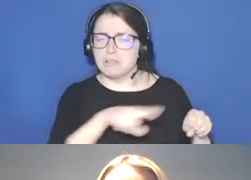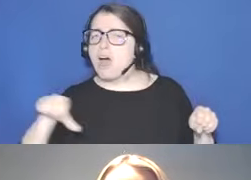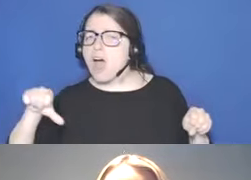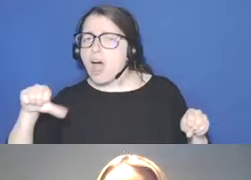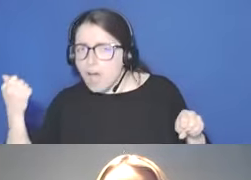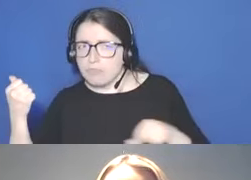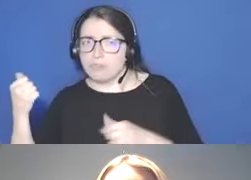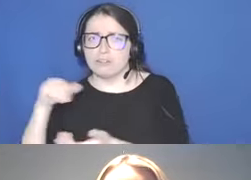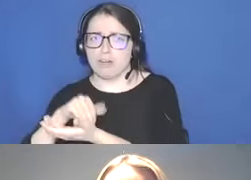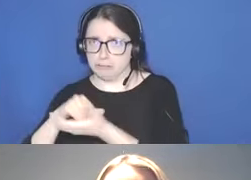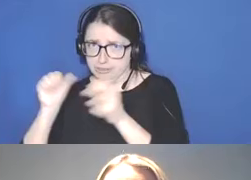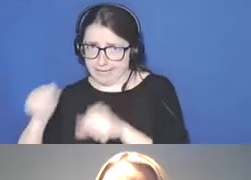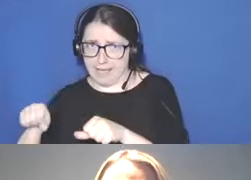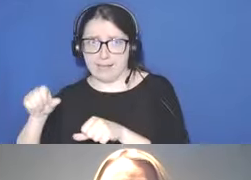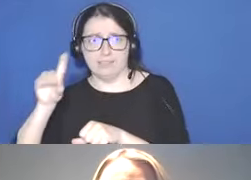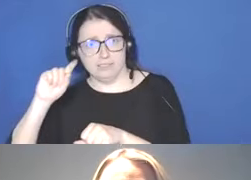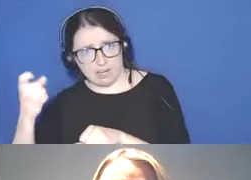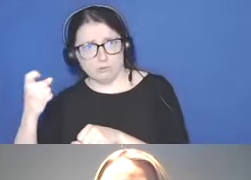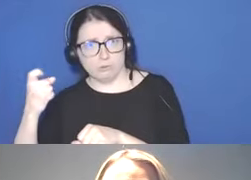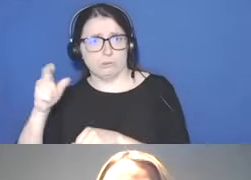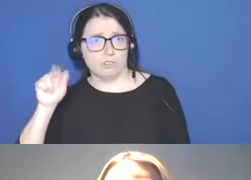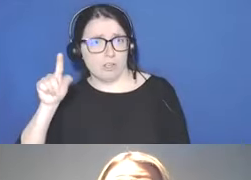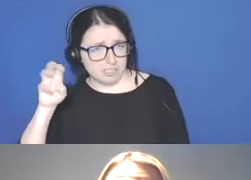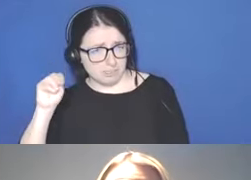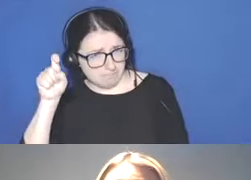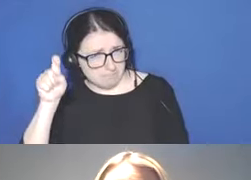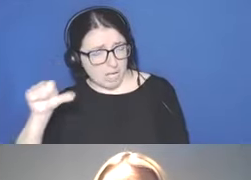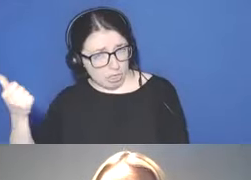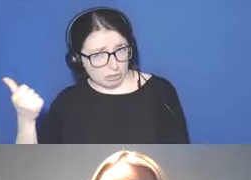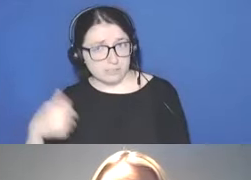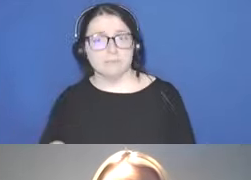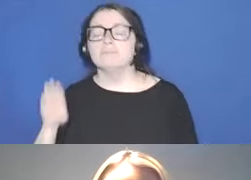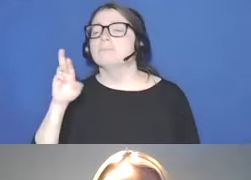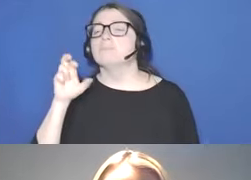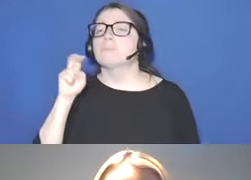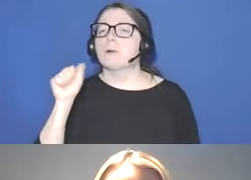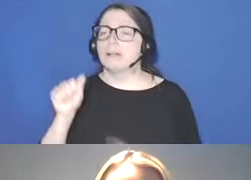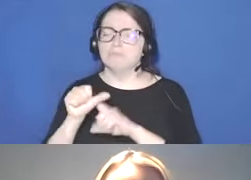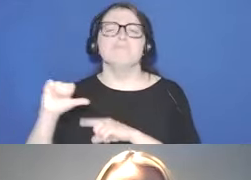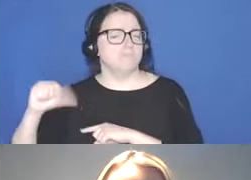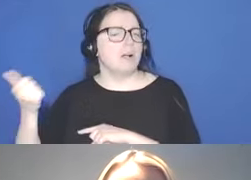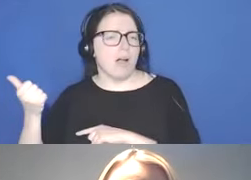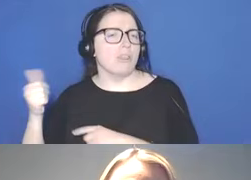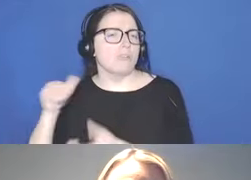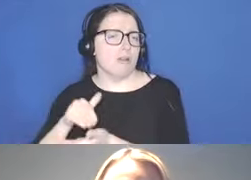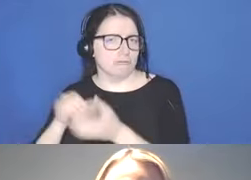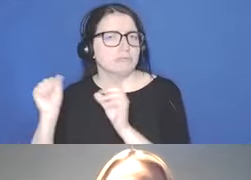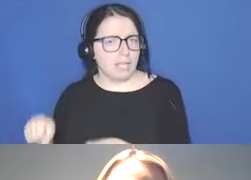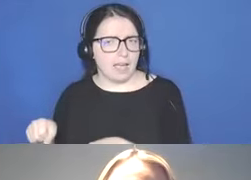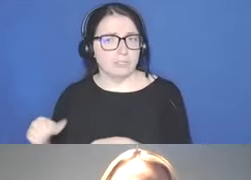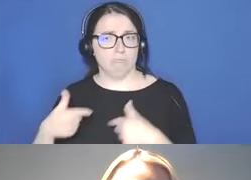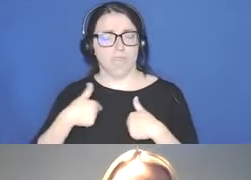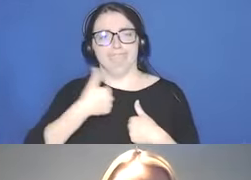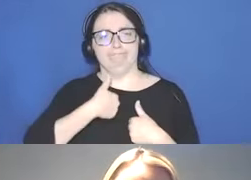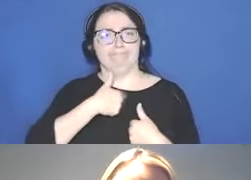credentialed to identify and diagnose autism? Yeah, there are other providers who can do that. So I'm a